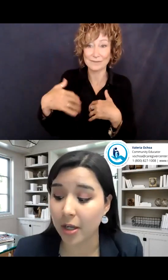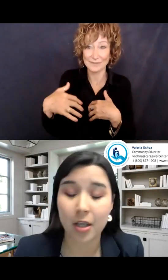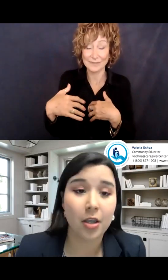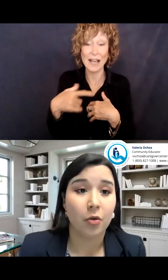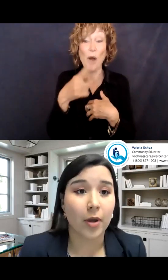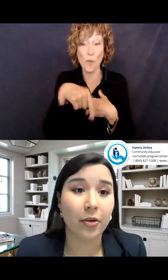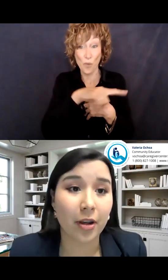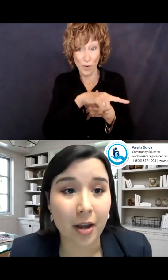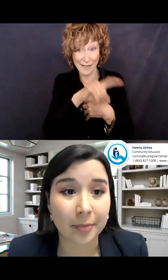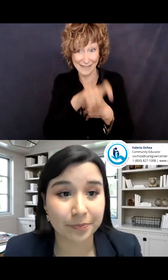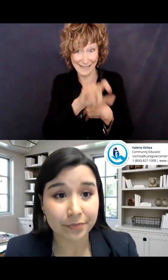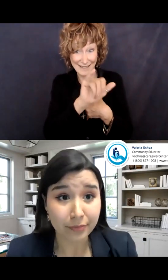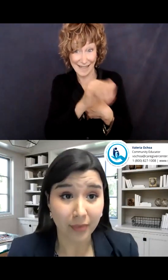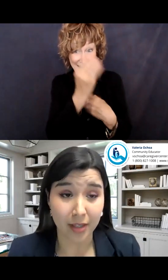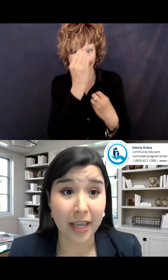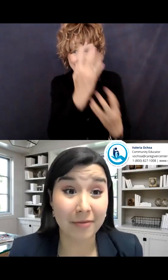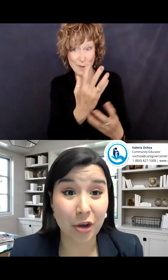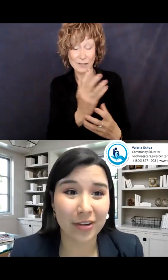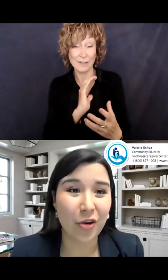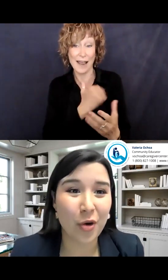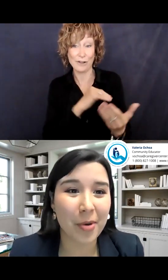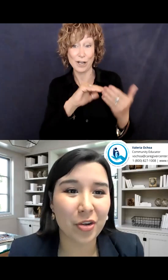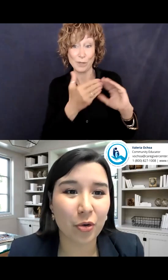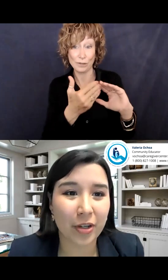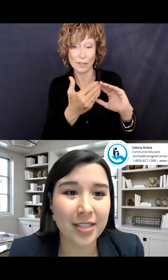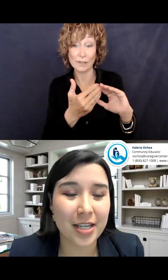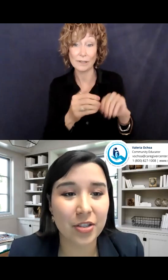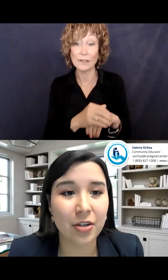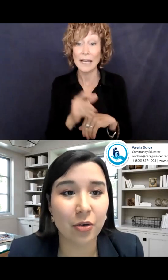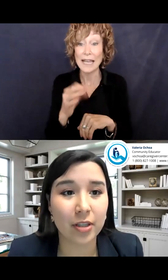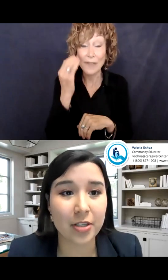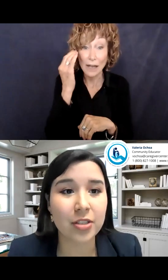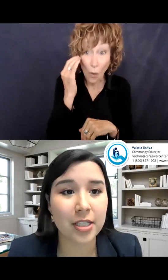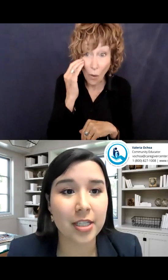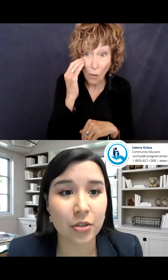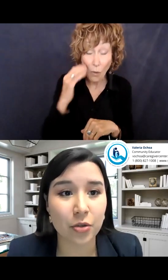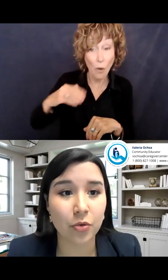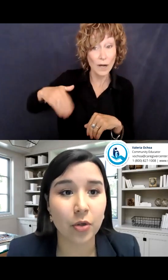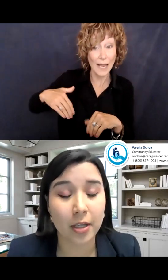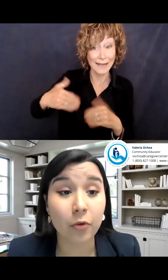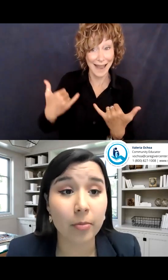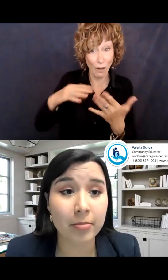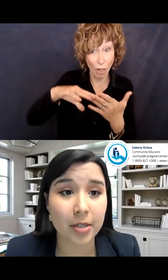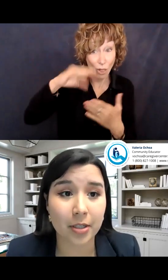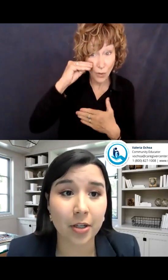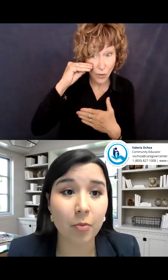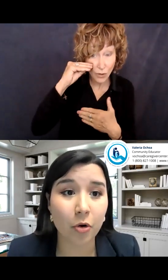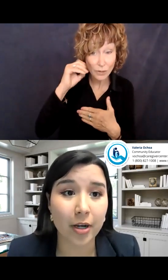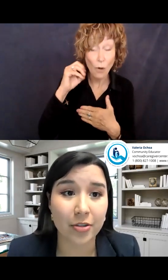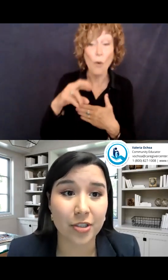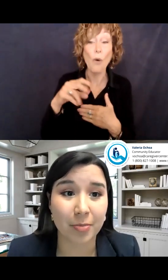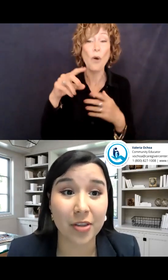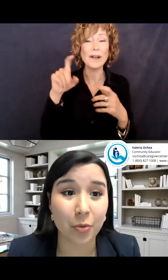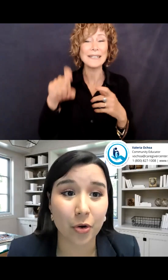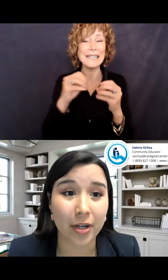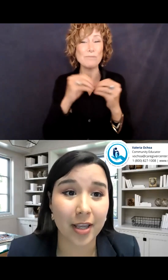information, whether they know about your organization or they just need to inform themselves a little more